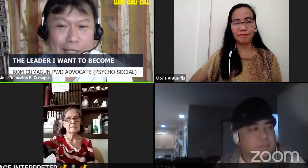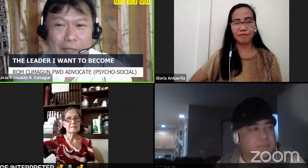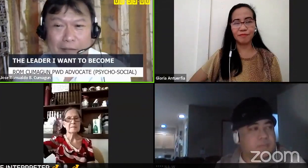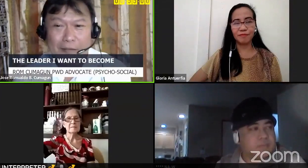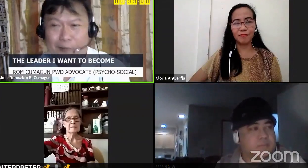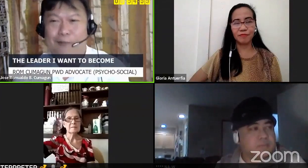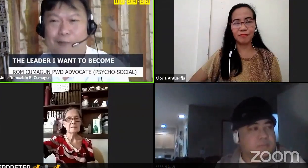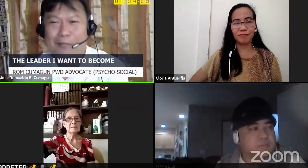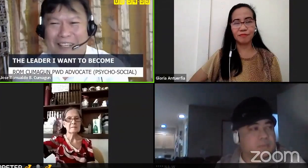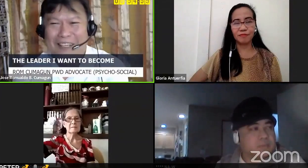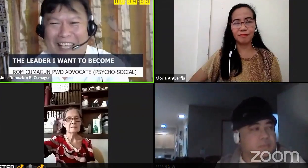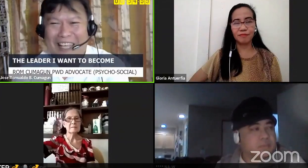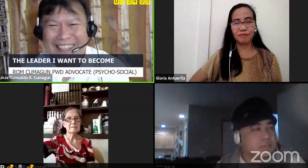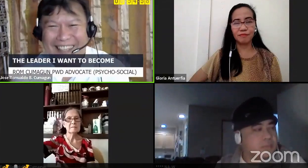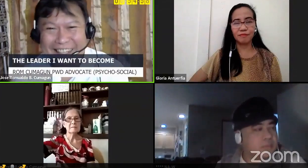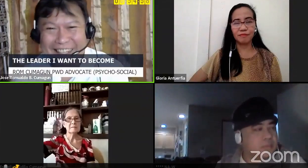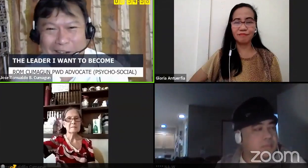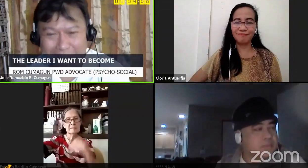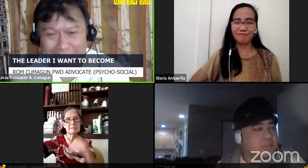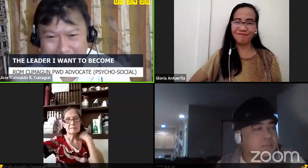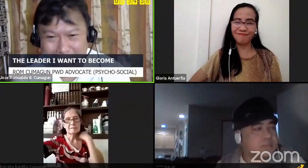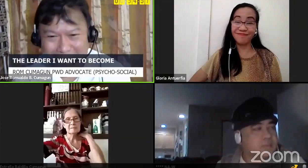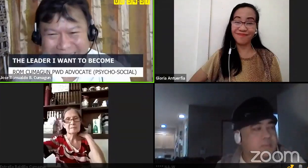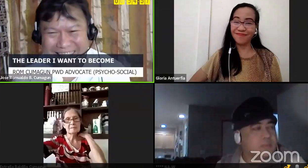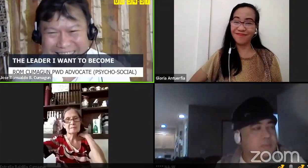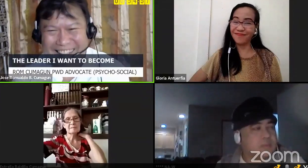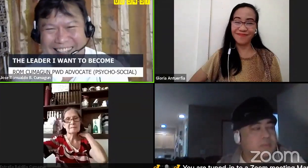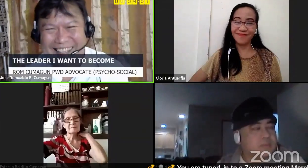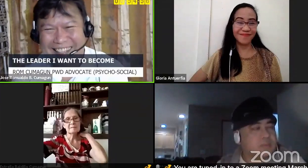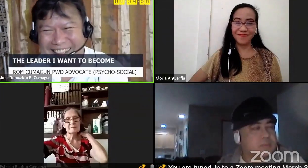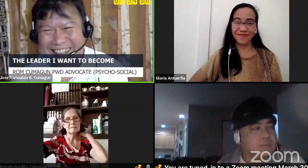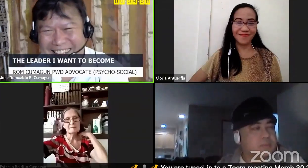and Gloria's experience also. Okay. Gloria